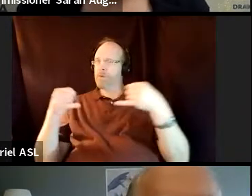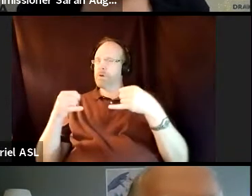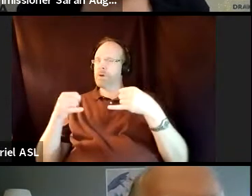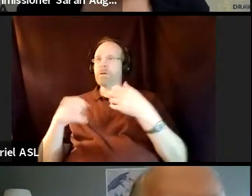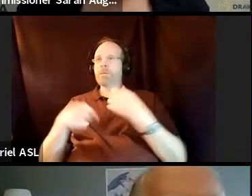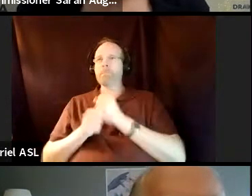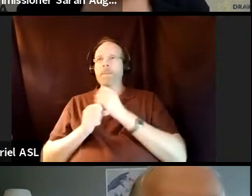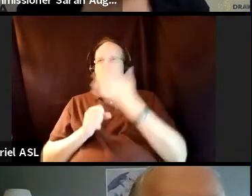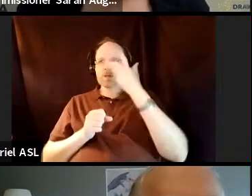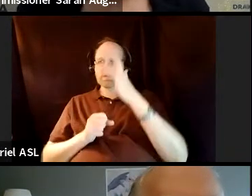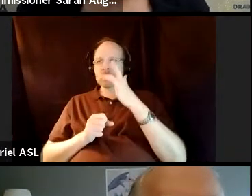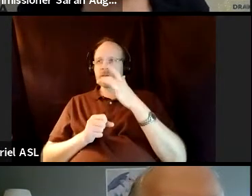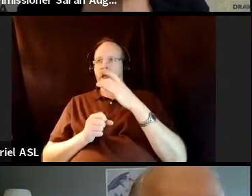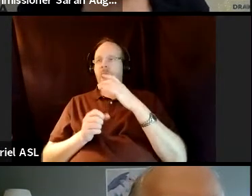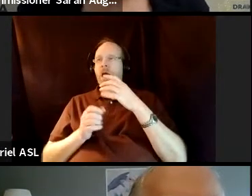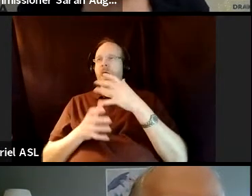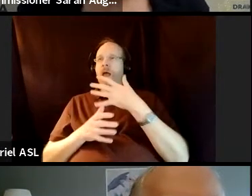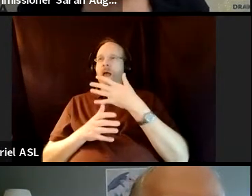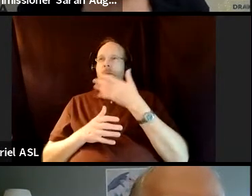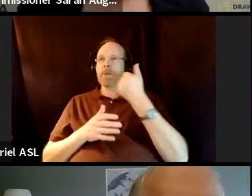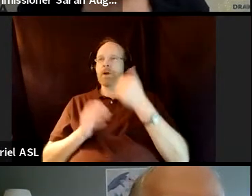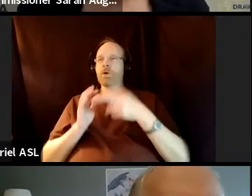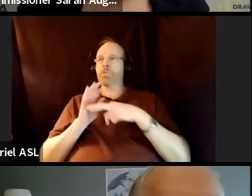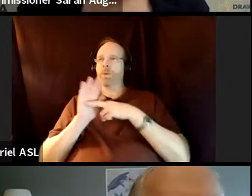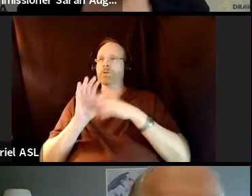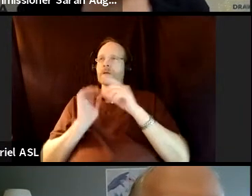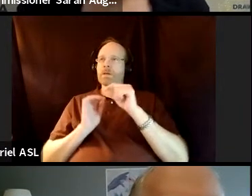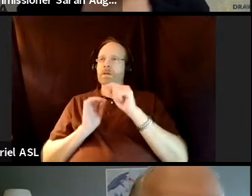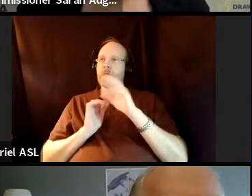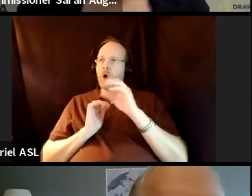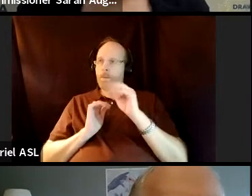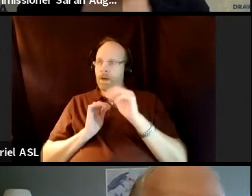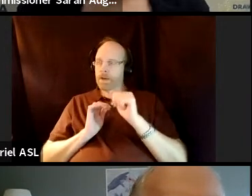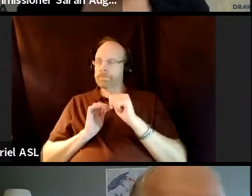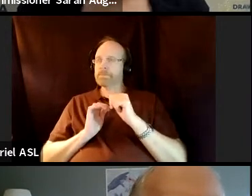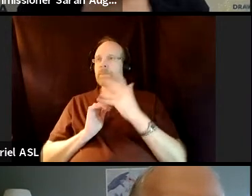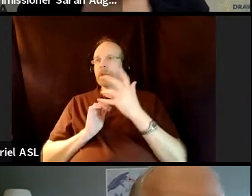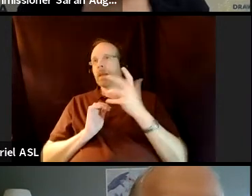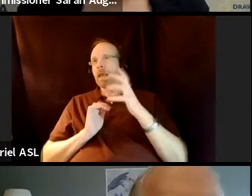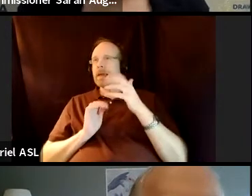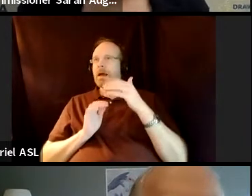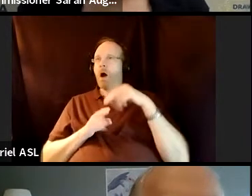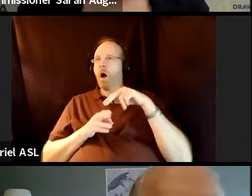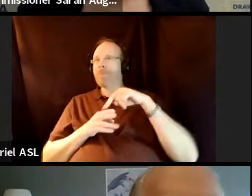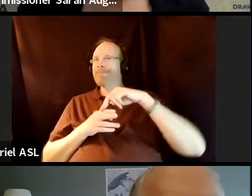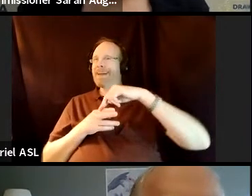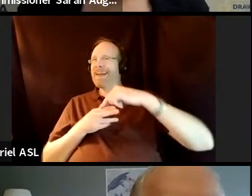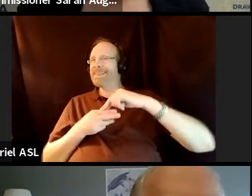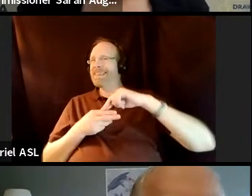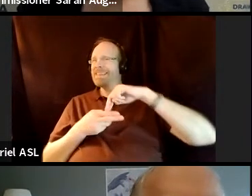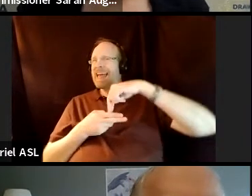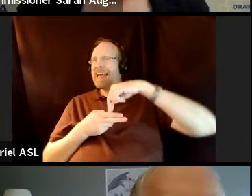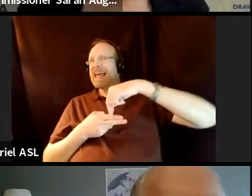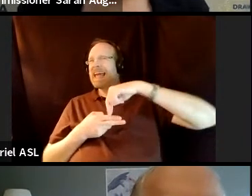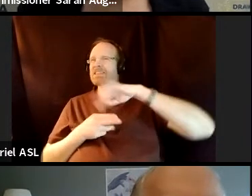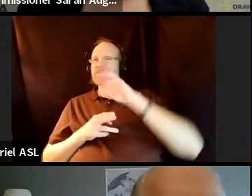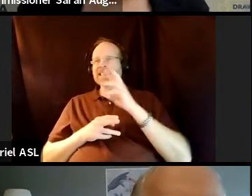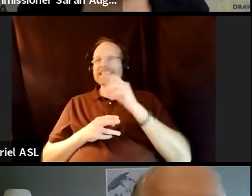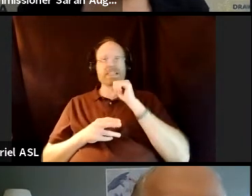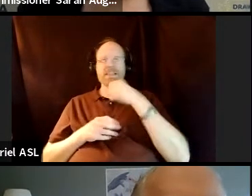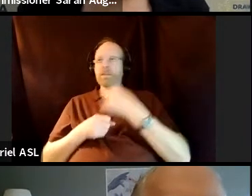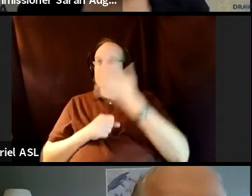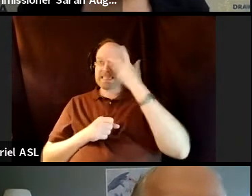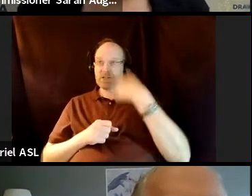Tacoma better represented in CD 10. It's sort of like being on the edge of 6. It doesn't seem to make sense, at least to